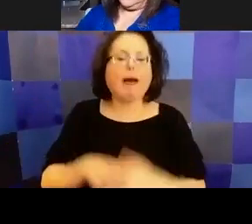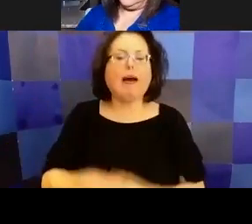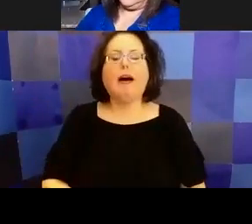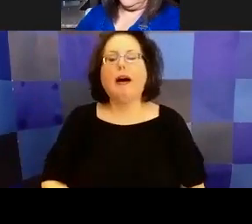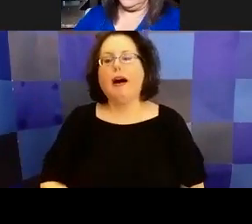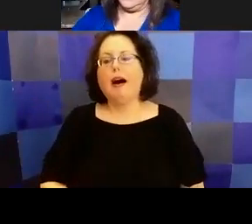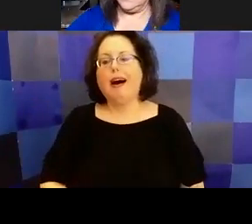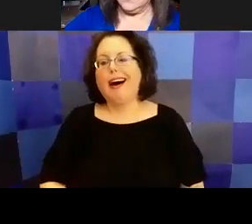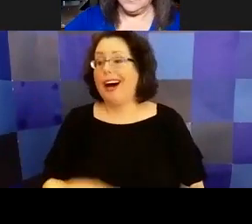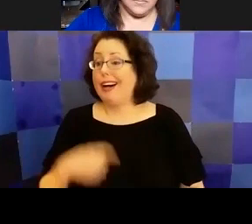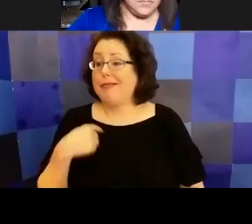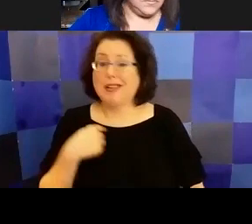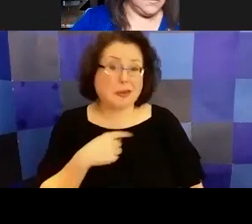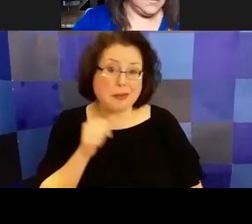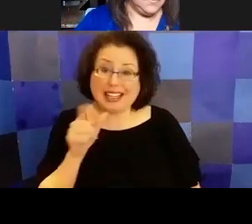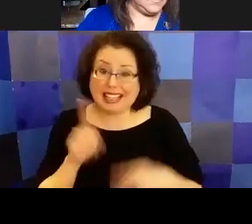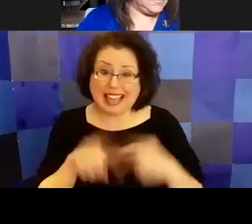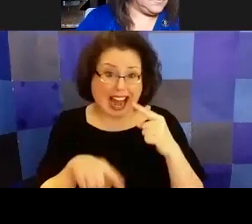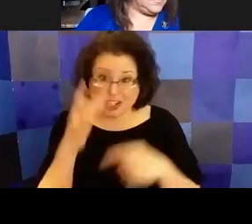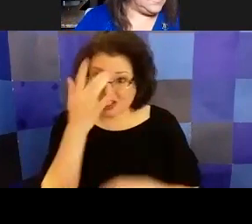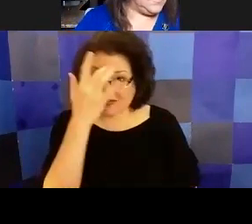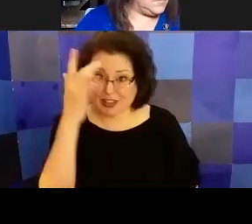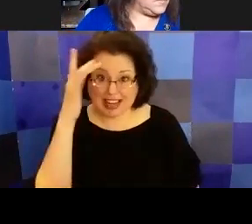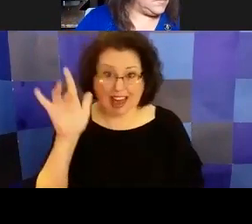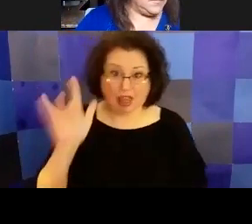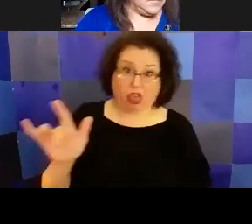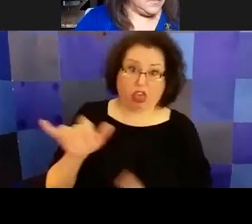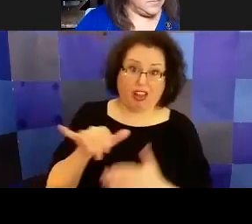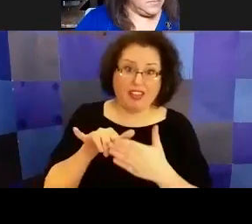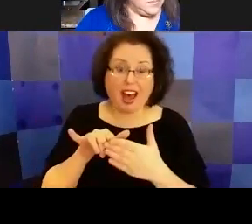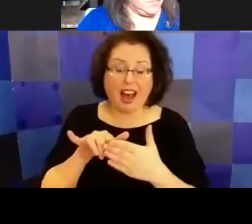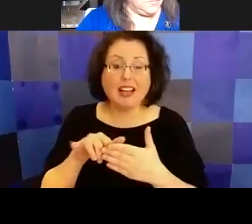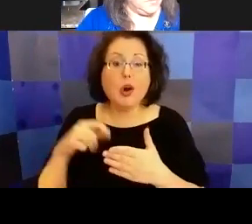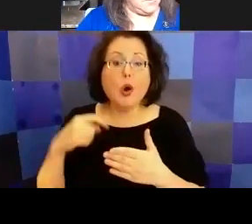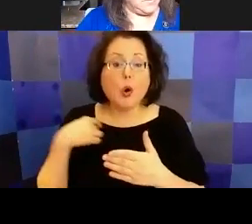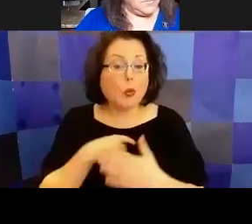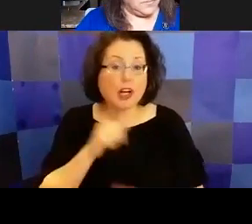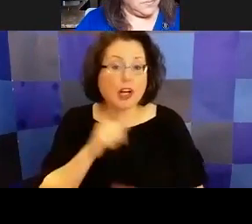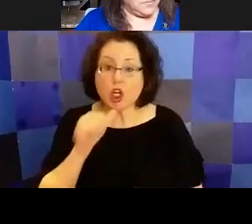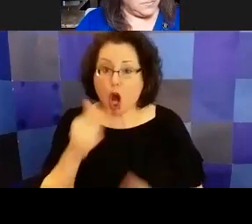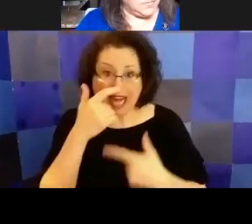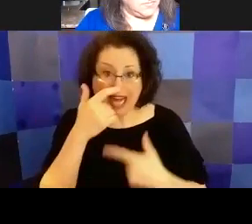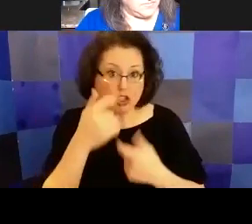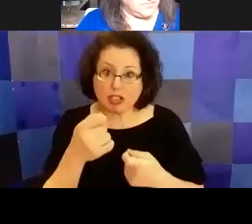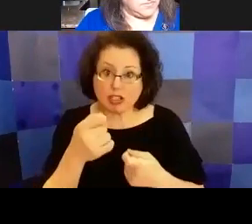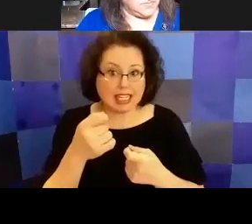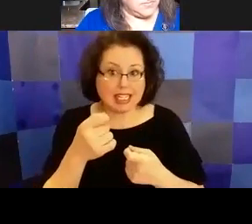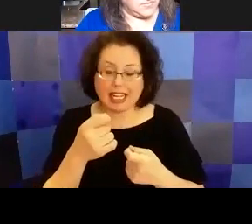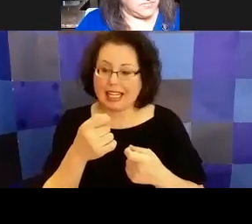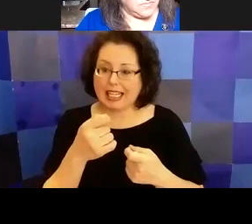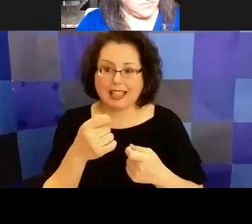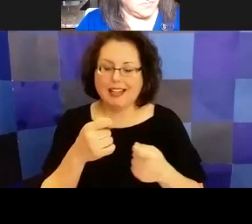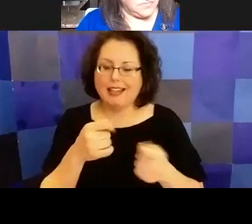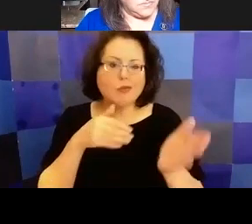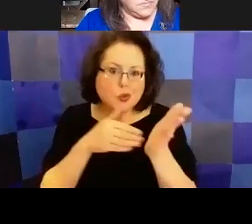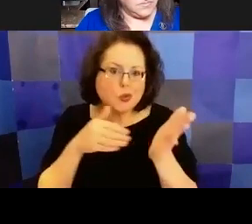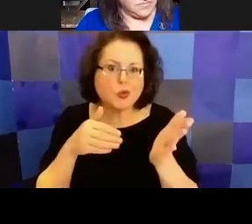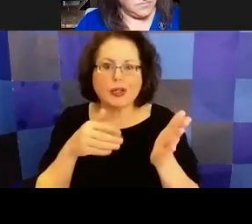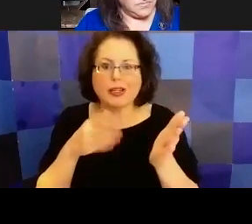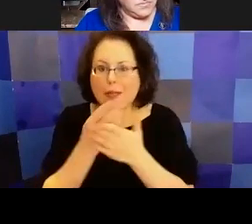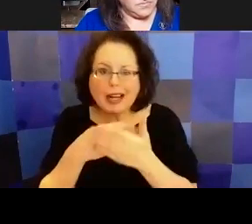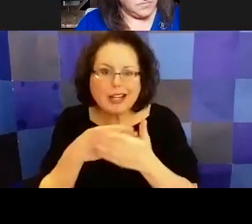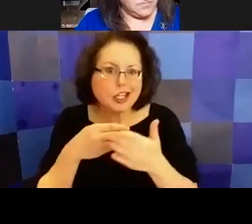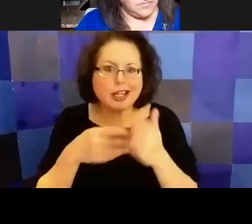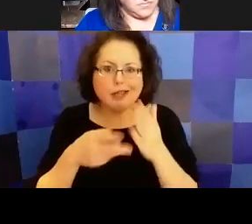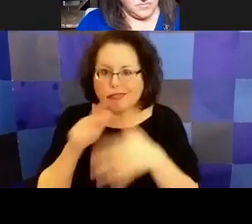we can obviously like forgive all of that and are certainly not interested in relitigating why the budget priorities are what they are right now